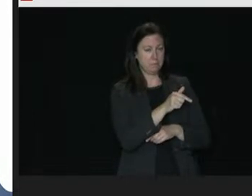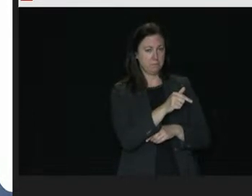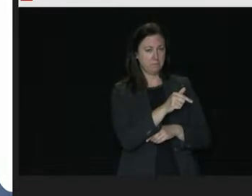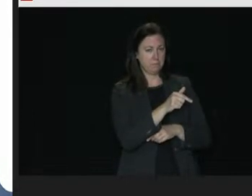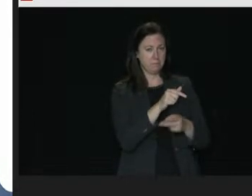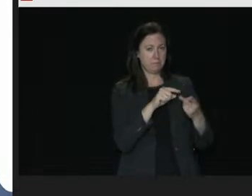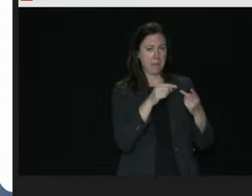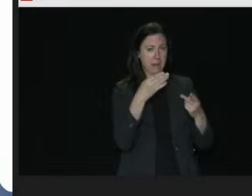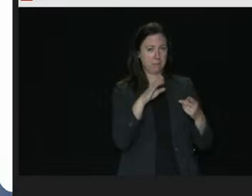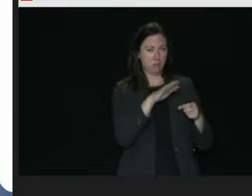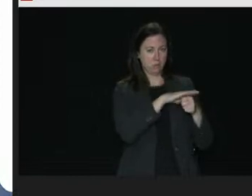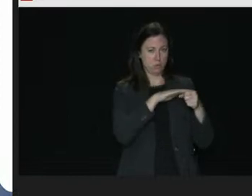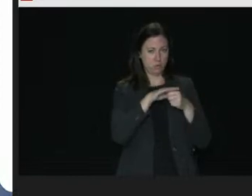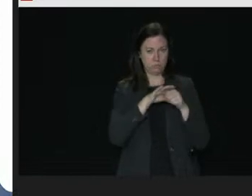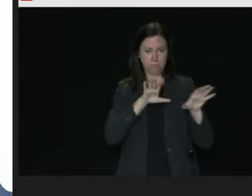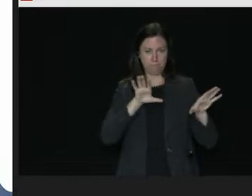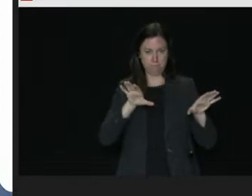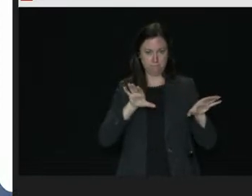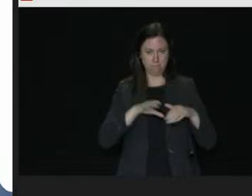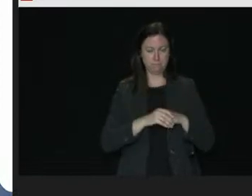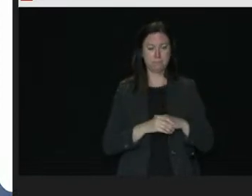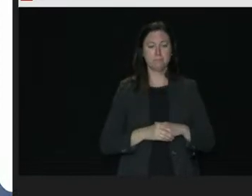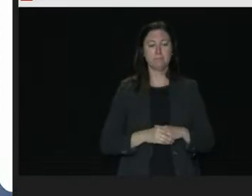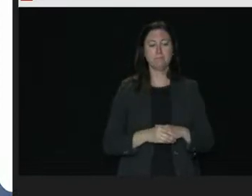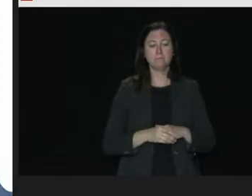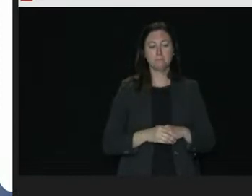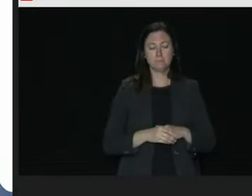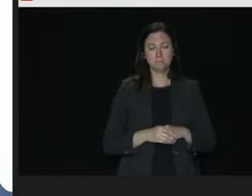blue areas on the map.